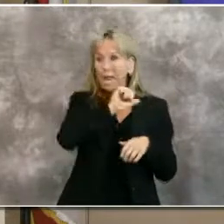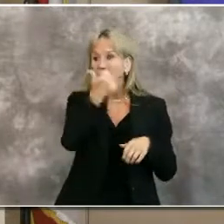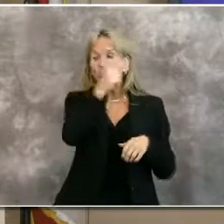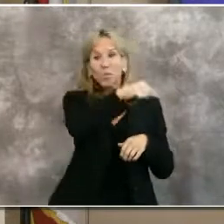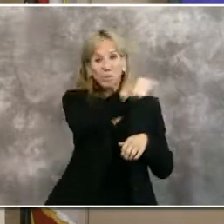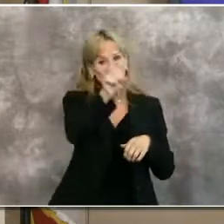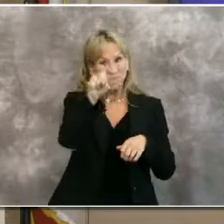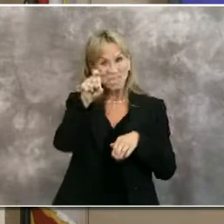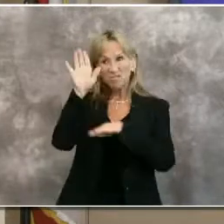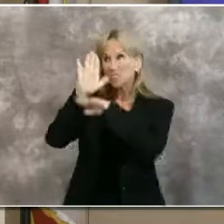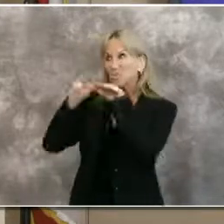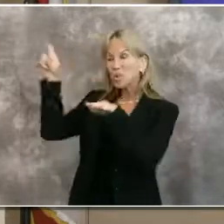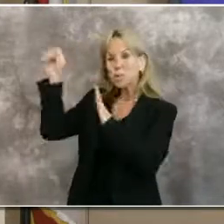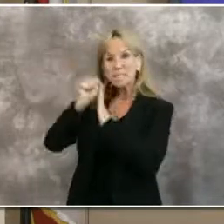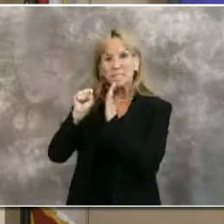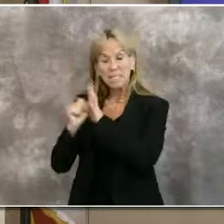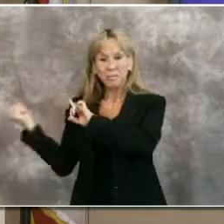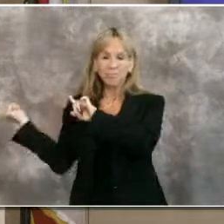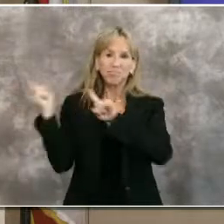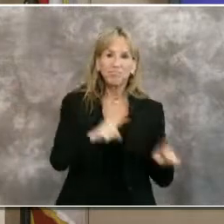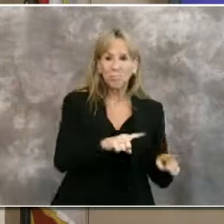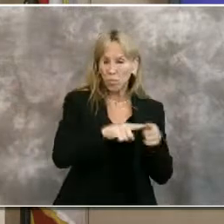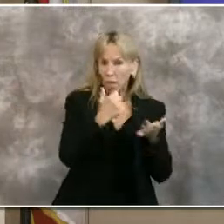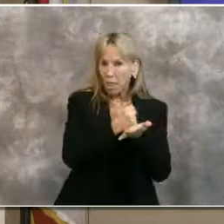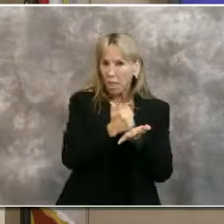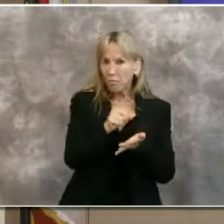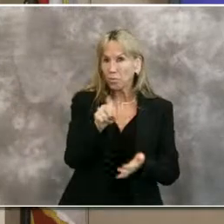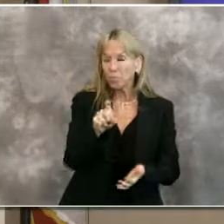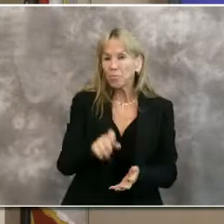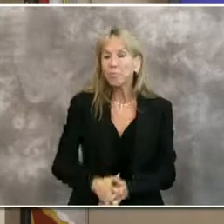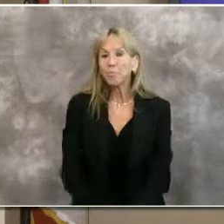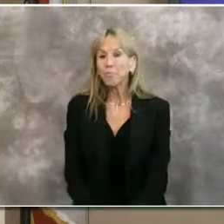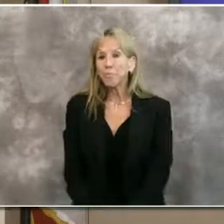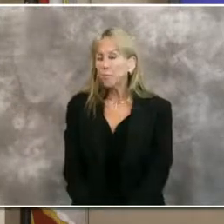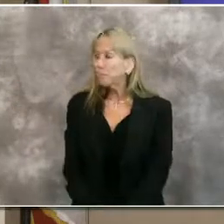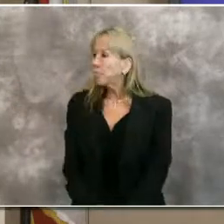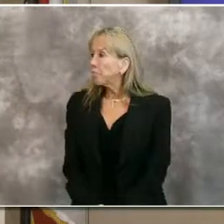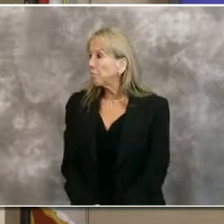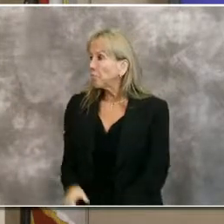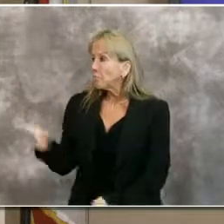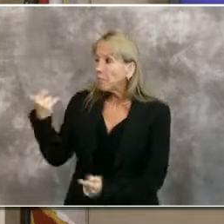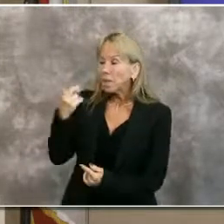ask Dr. Wooten to, I guess we're gonna ask